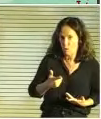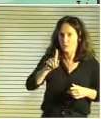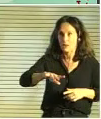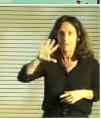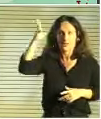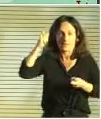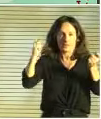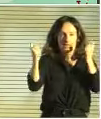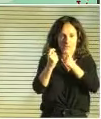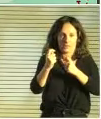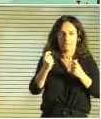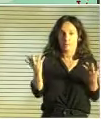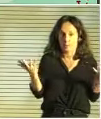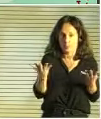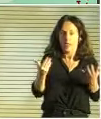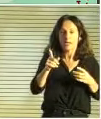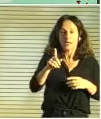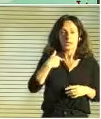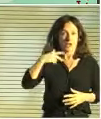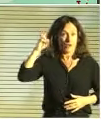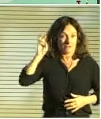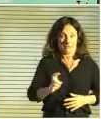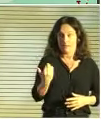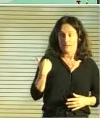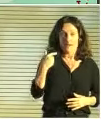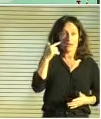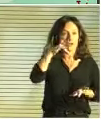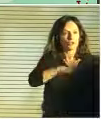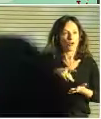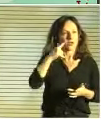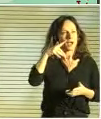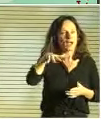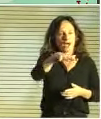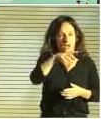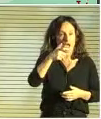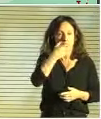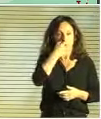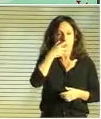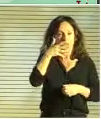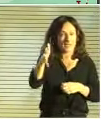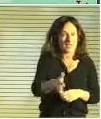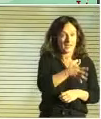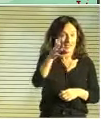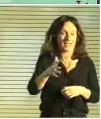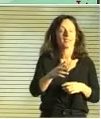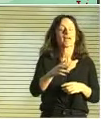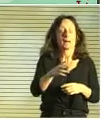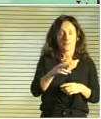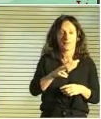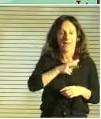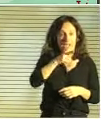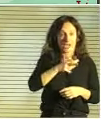visited the hydrogen plant. I like very much what is on this sign, leading the transformation. That's